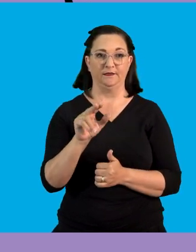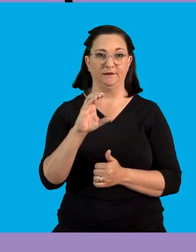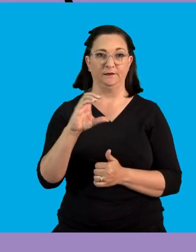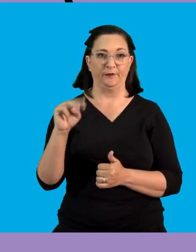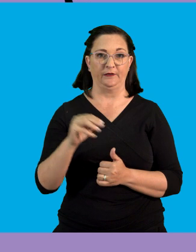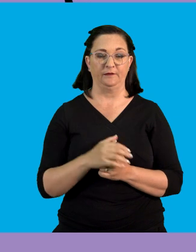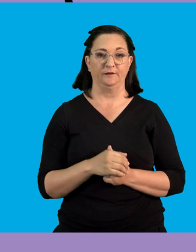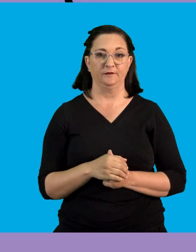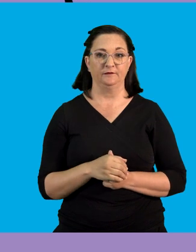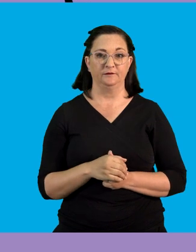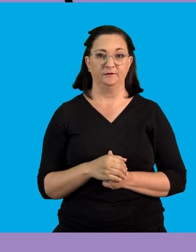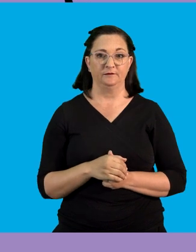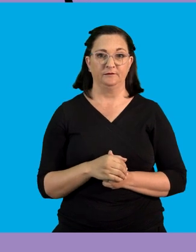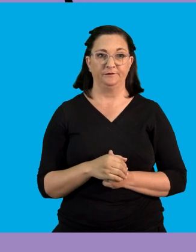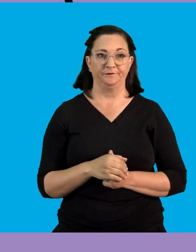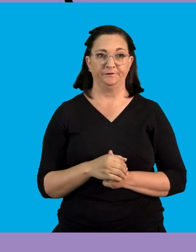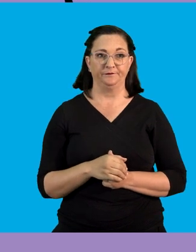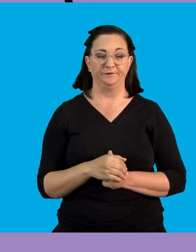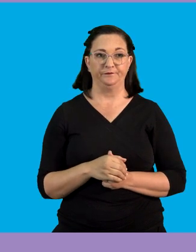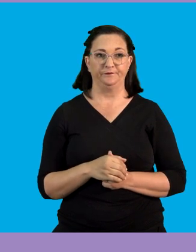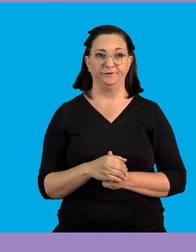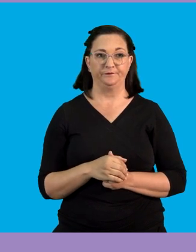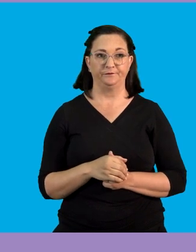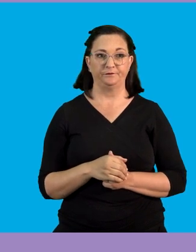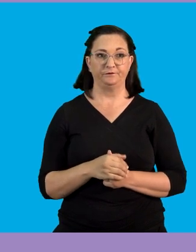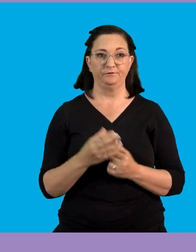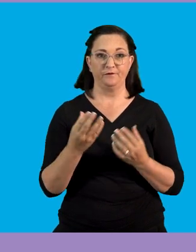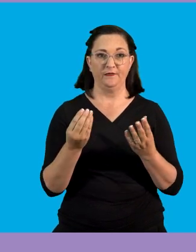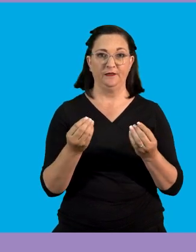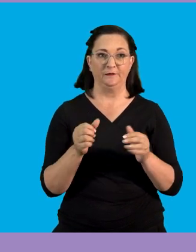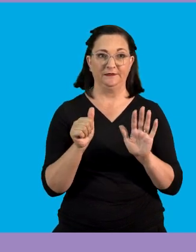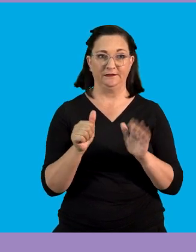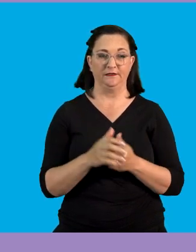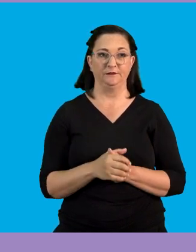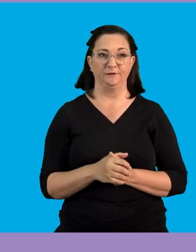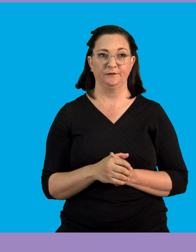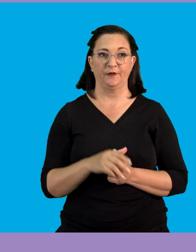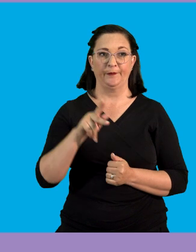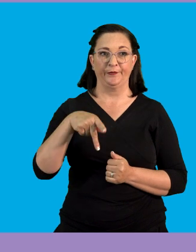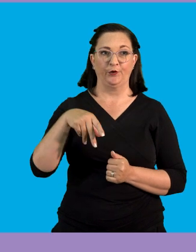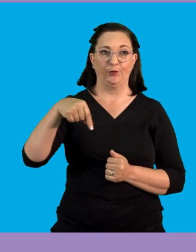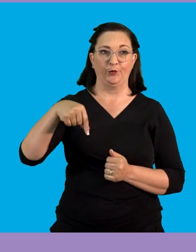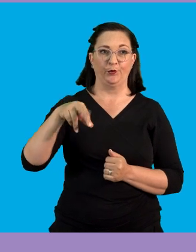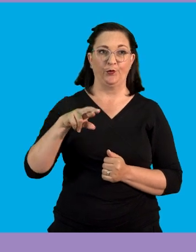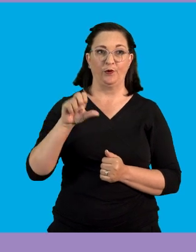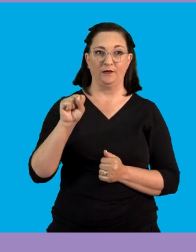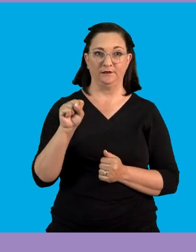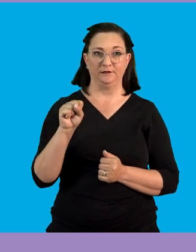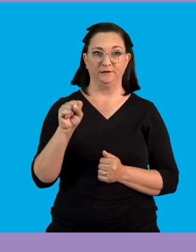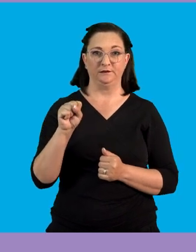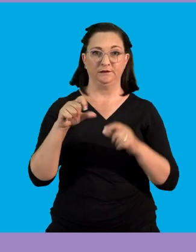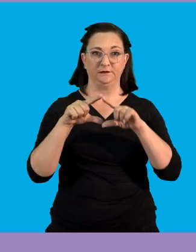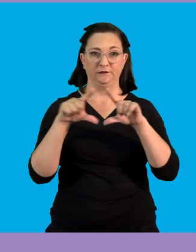centimeters. All right, let's look at the next one, number 6. PQRS is